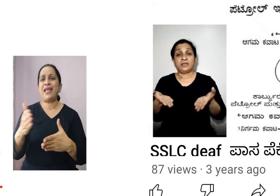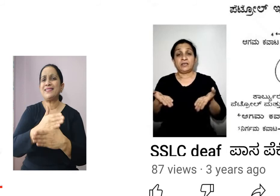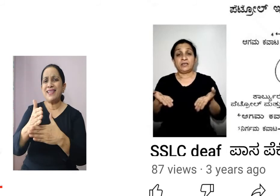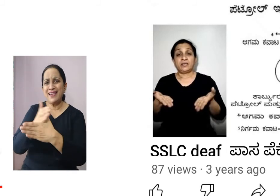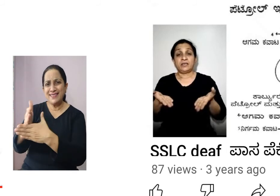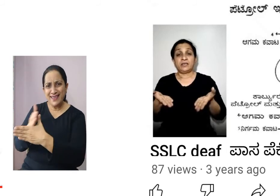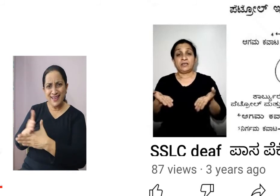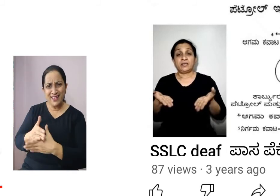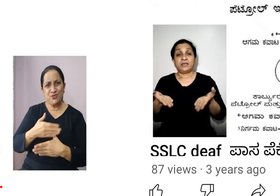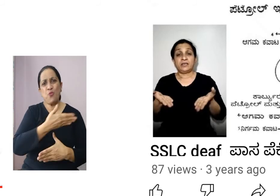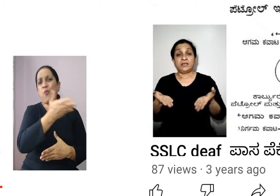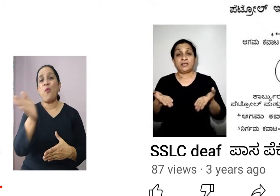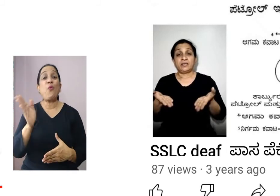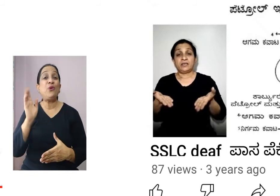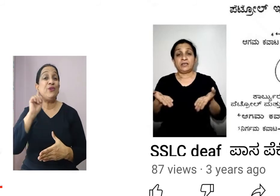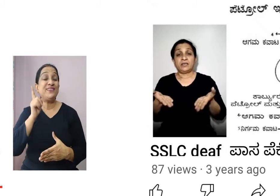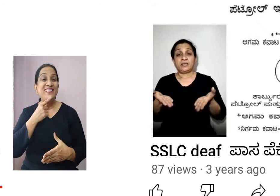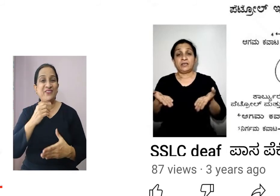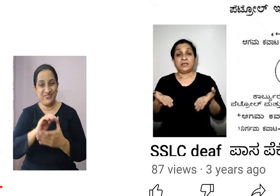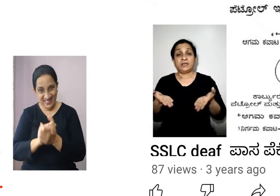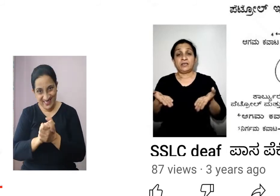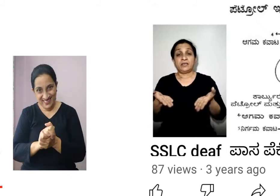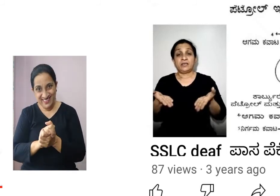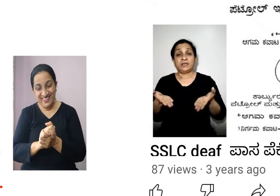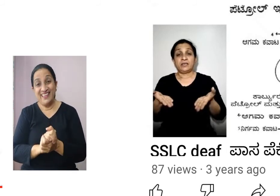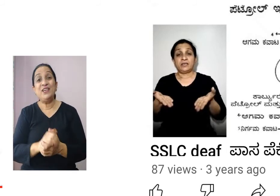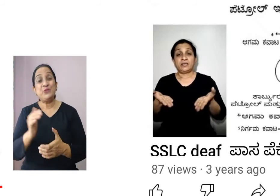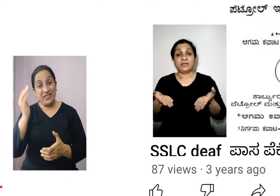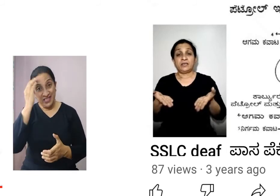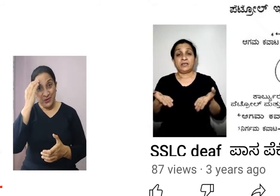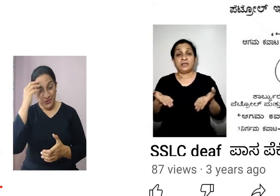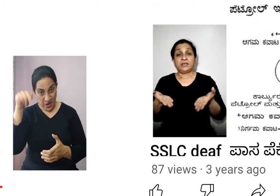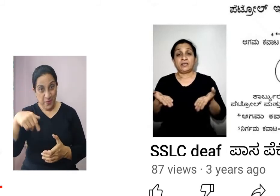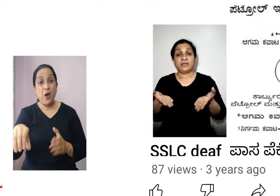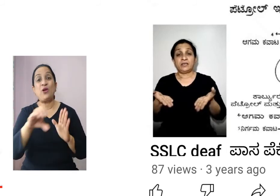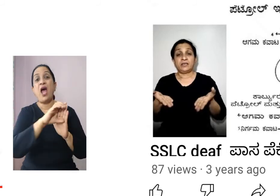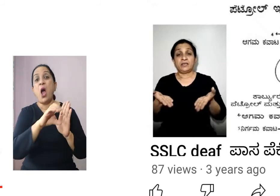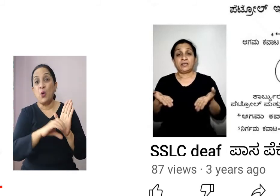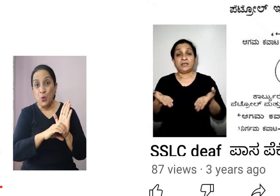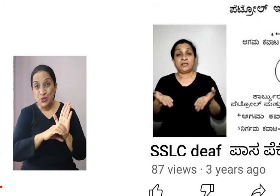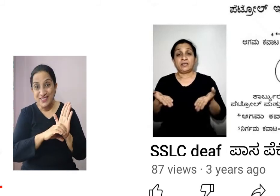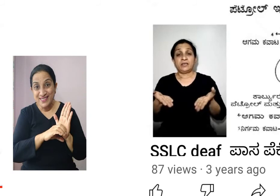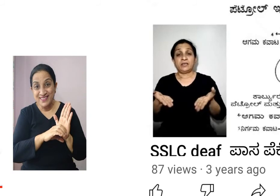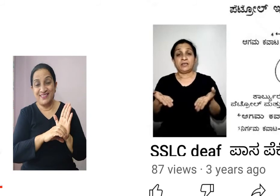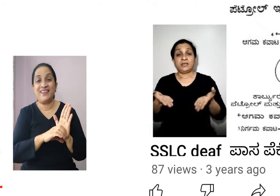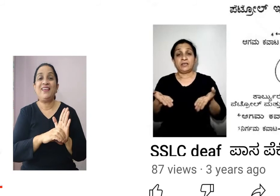with all deaf friends. Do let them know about our courses.